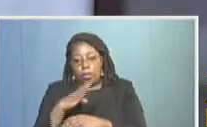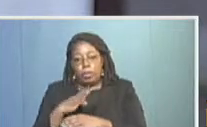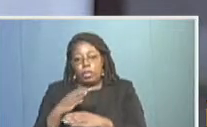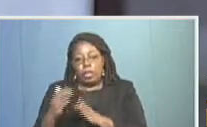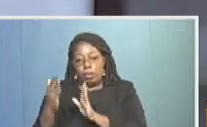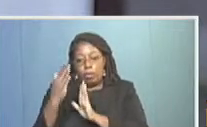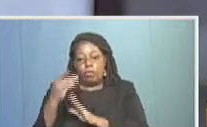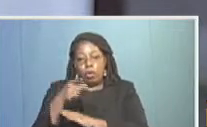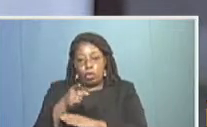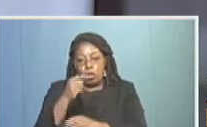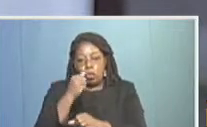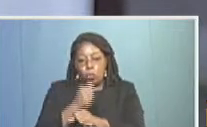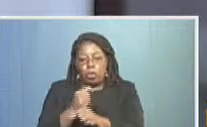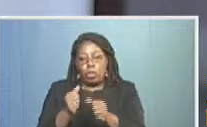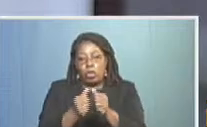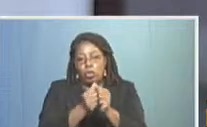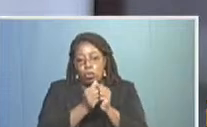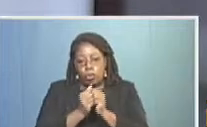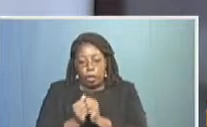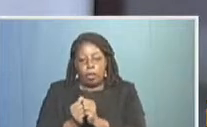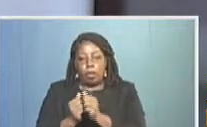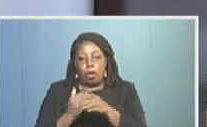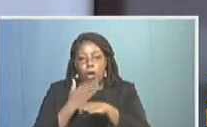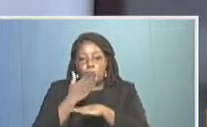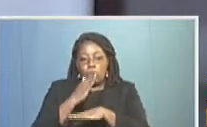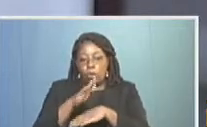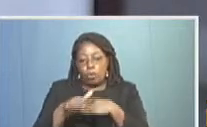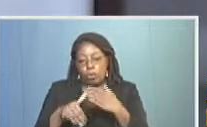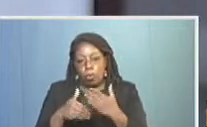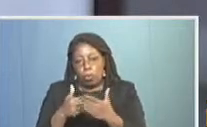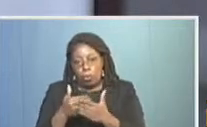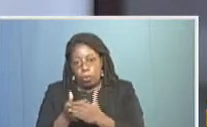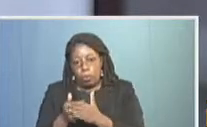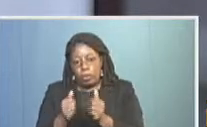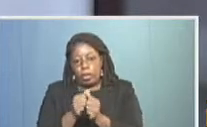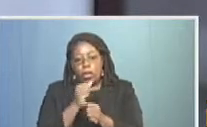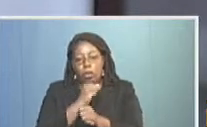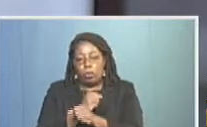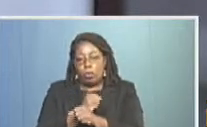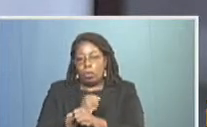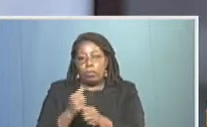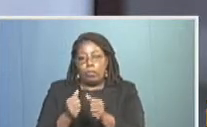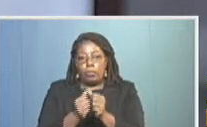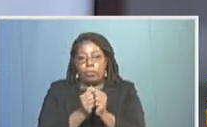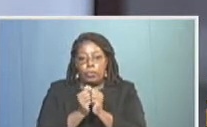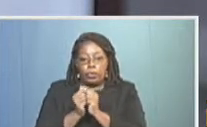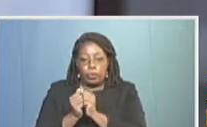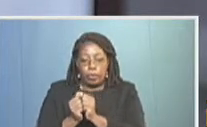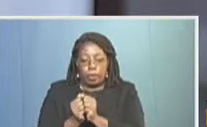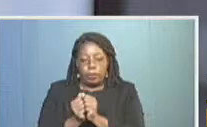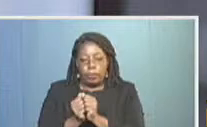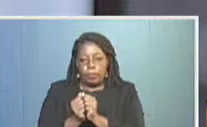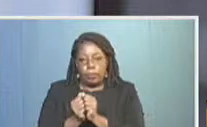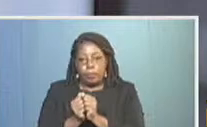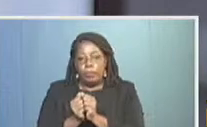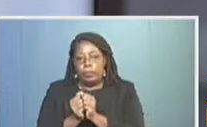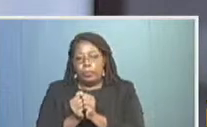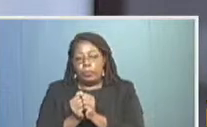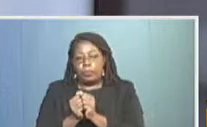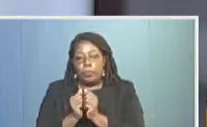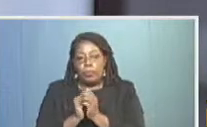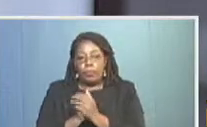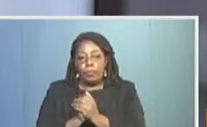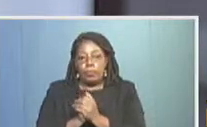resources, work together across all lines, collaborate across all